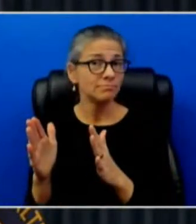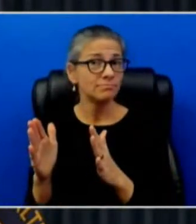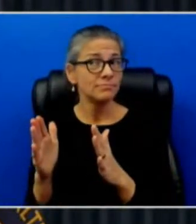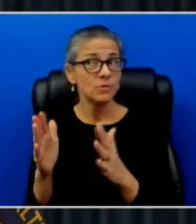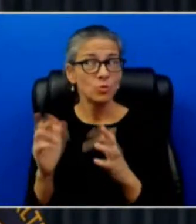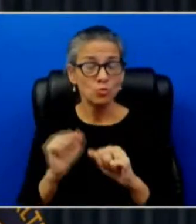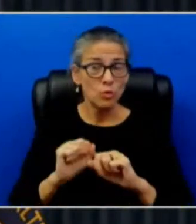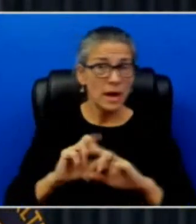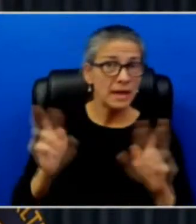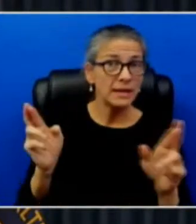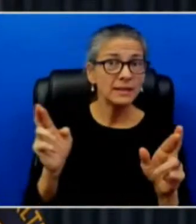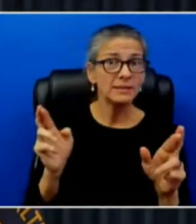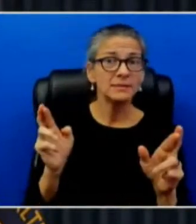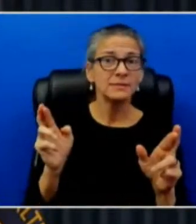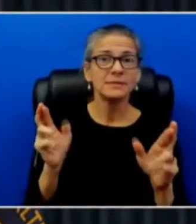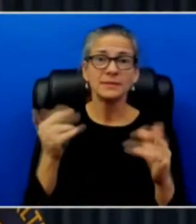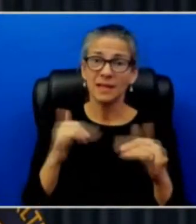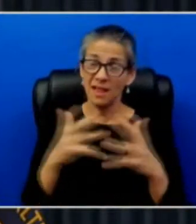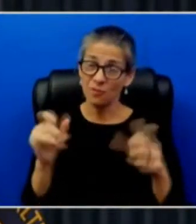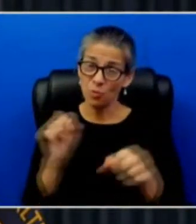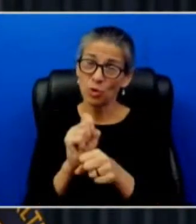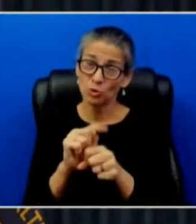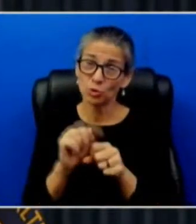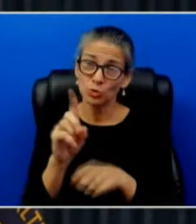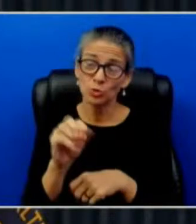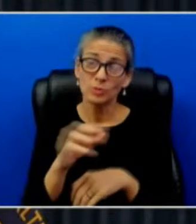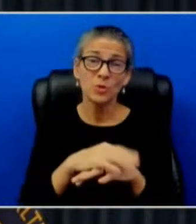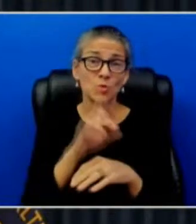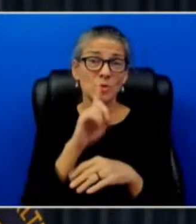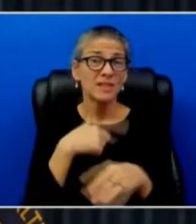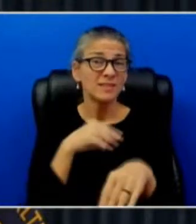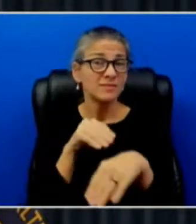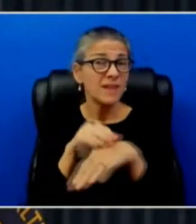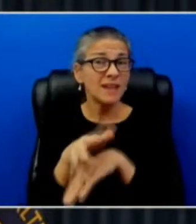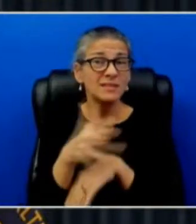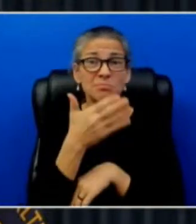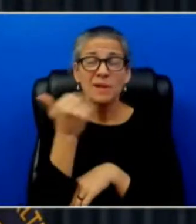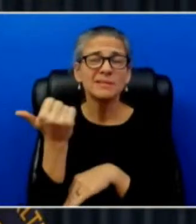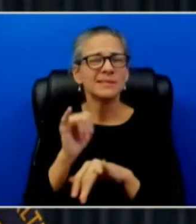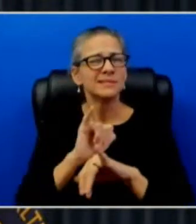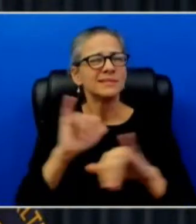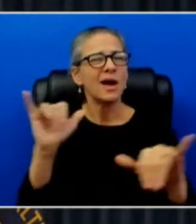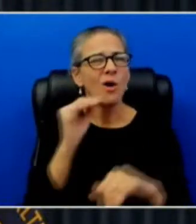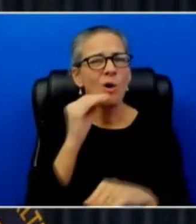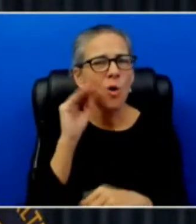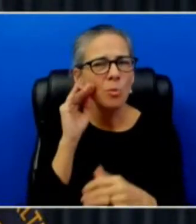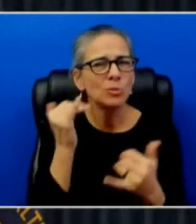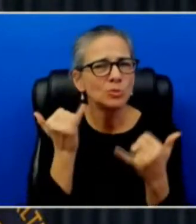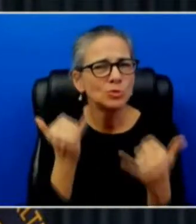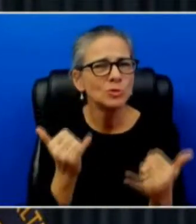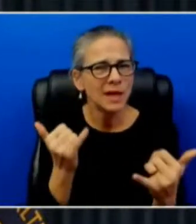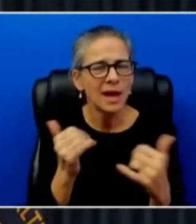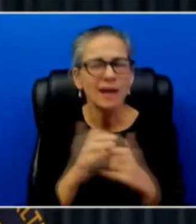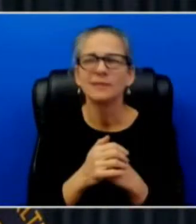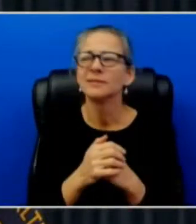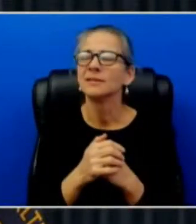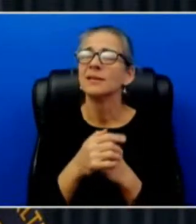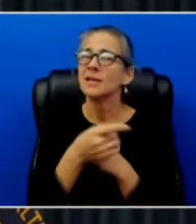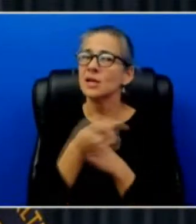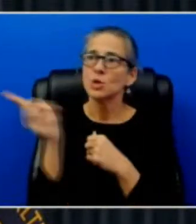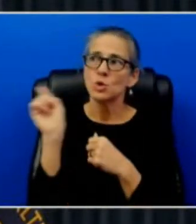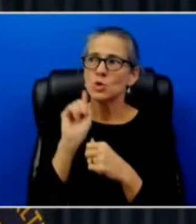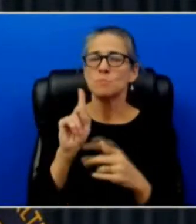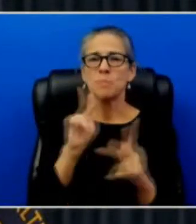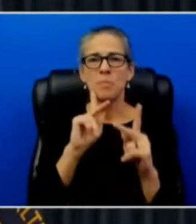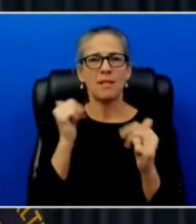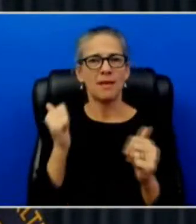today is to stay home and to stay safe, to let us do as much work possible, to let us clear as many roads, to let us treat